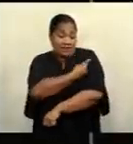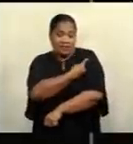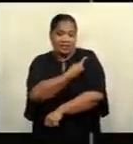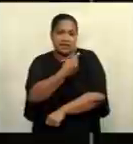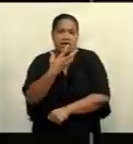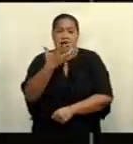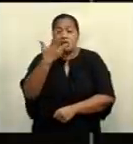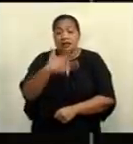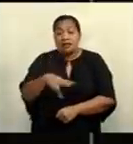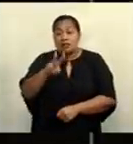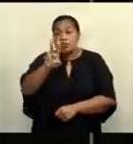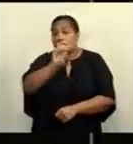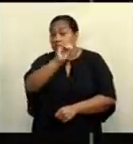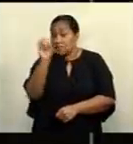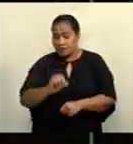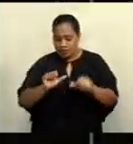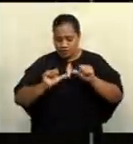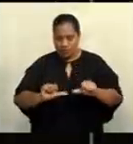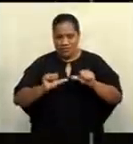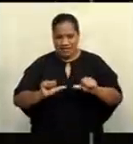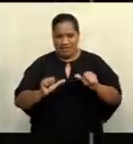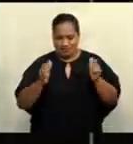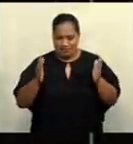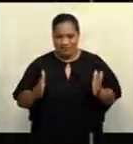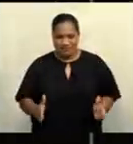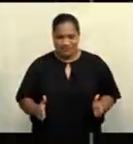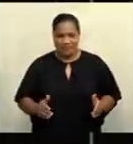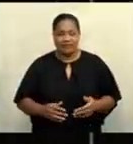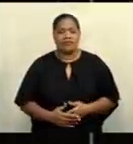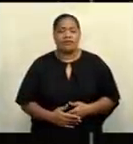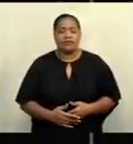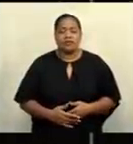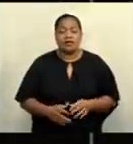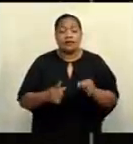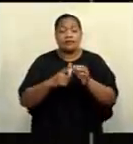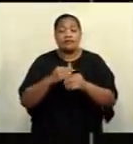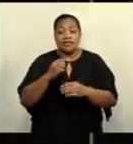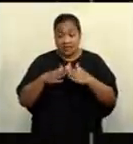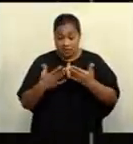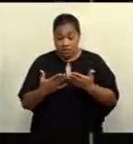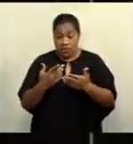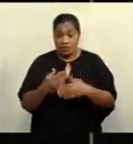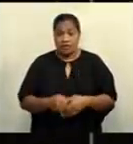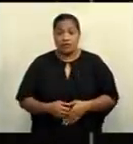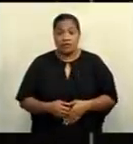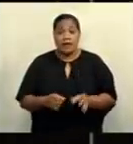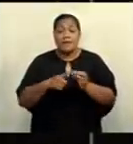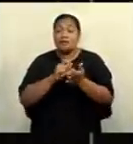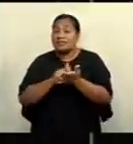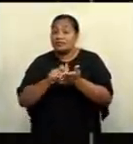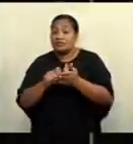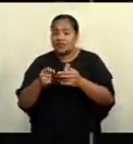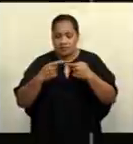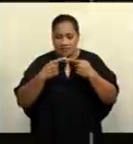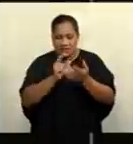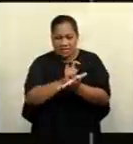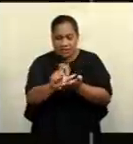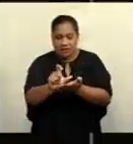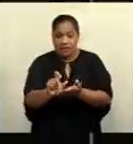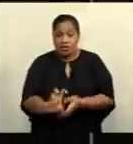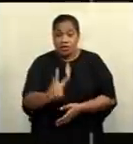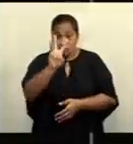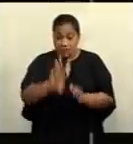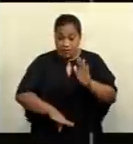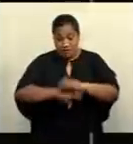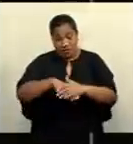92% protection. Kritika Kumar reports the Permanent Secretary has clarified that the 3 fully vaccinated individuals